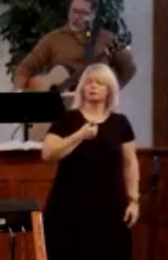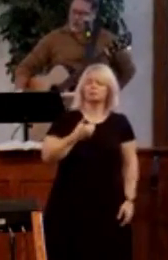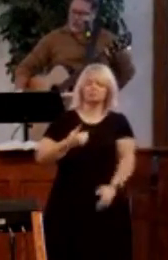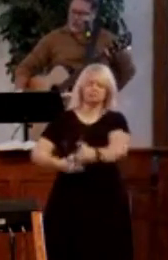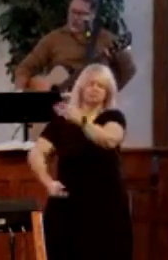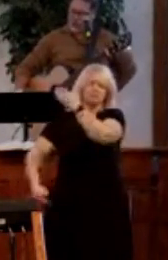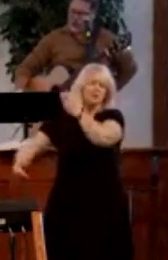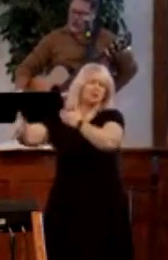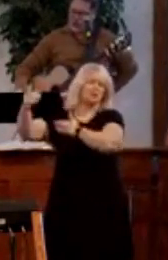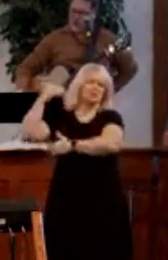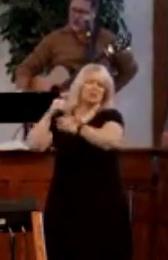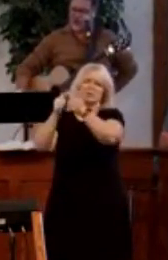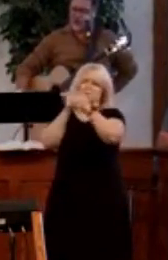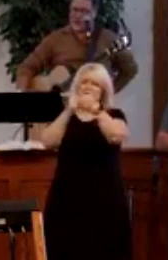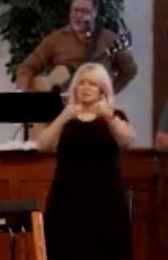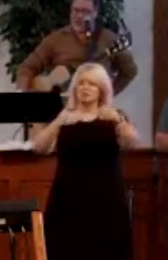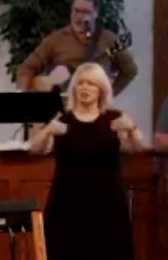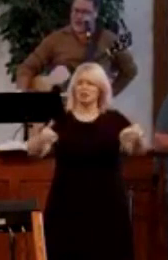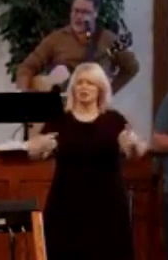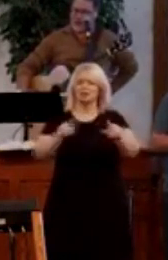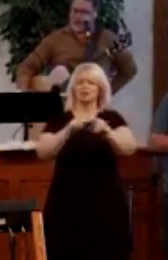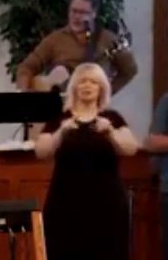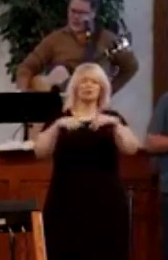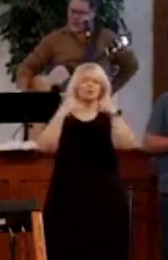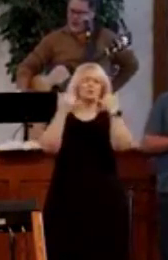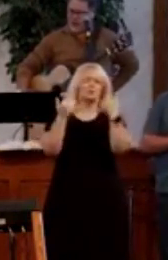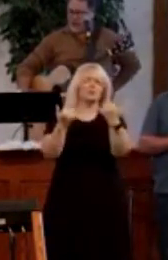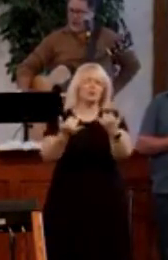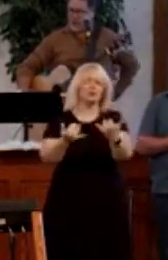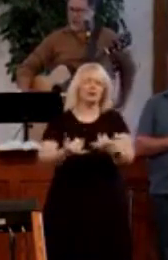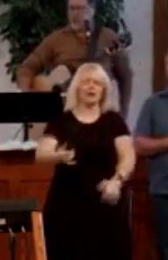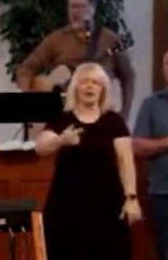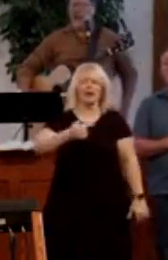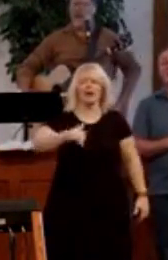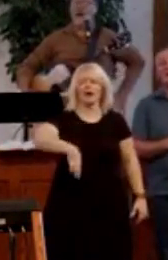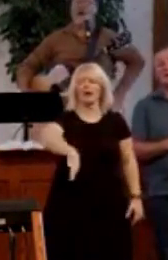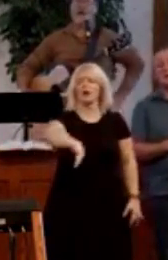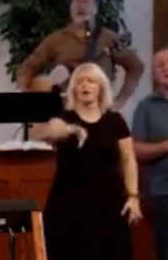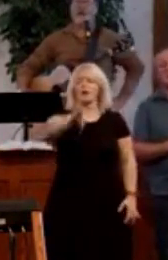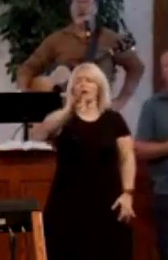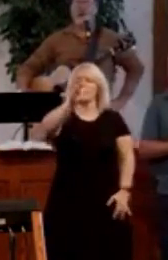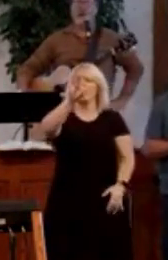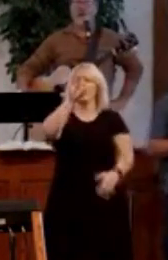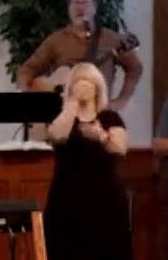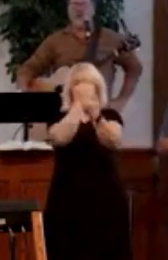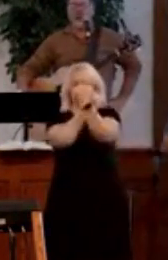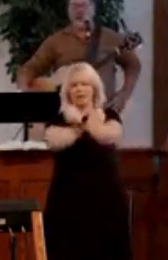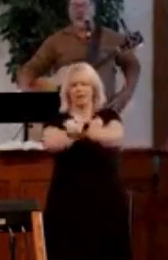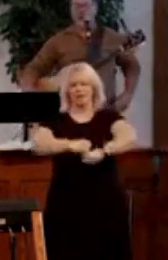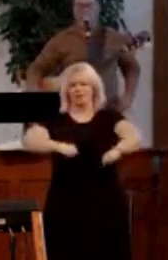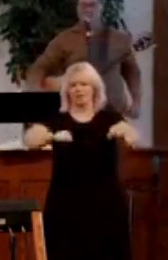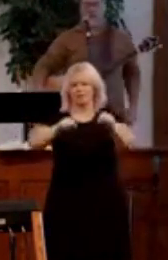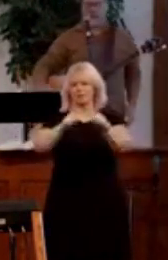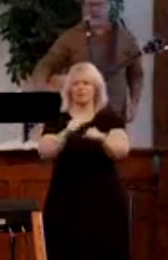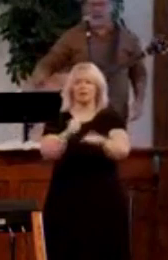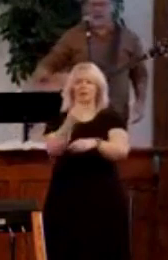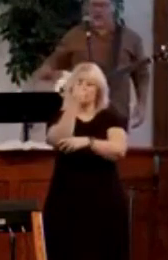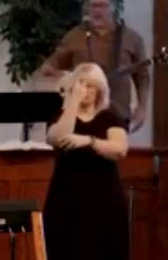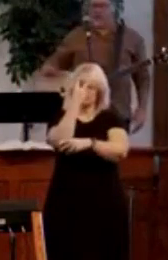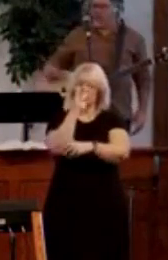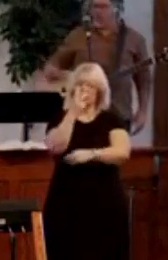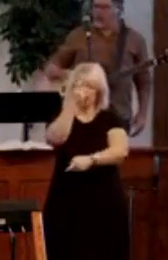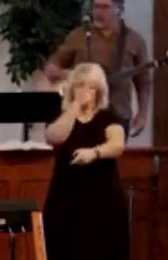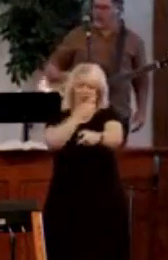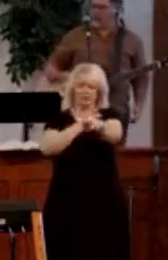I once was lost, but now I'm found.